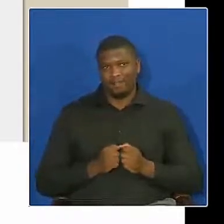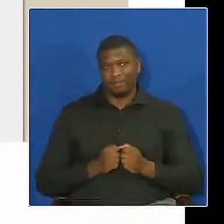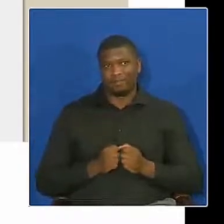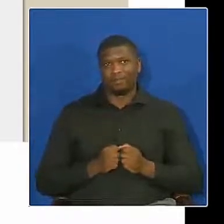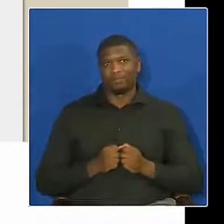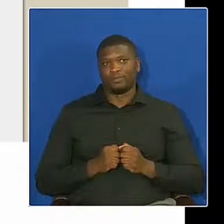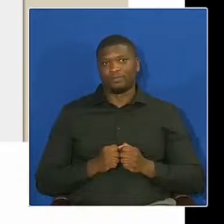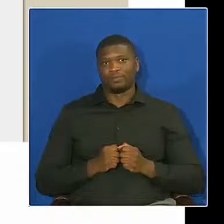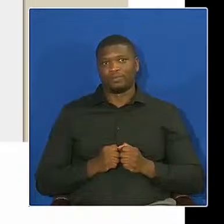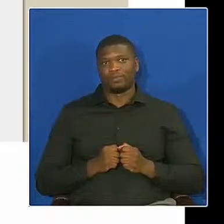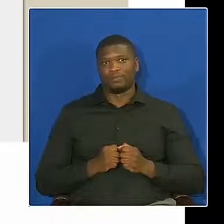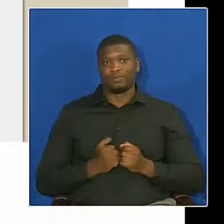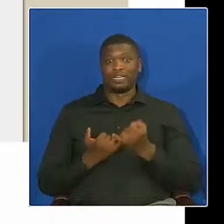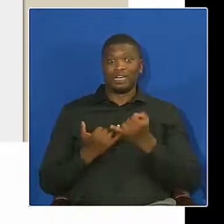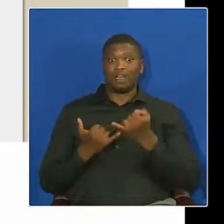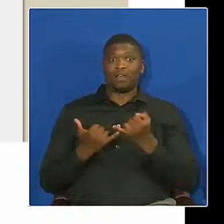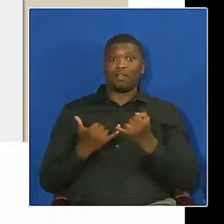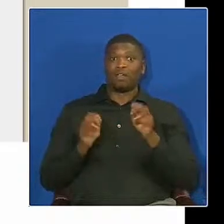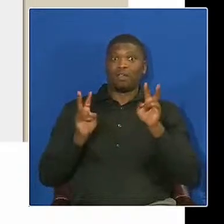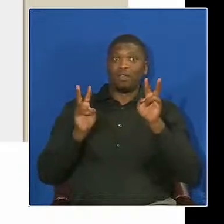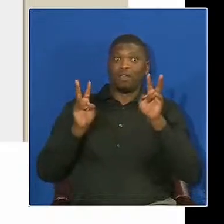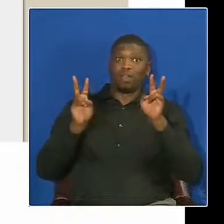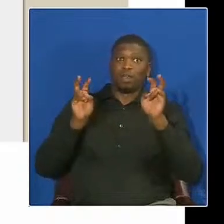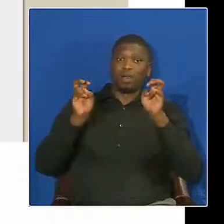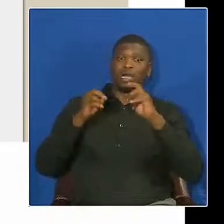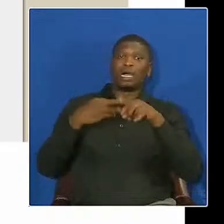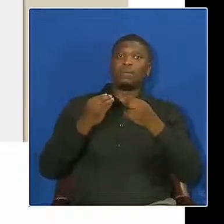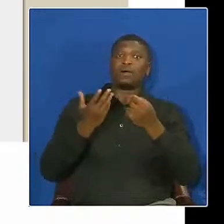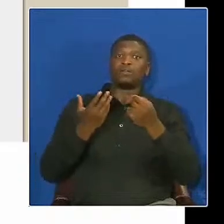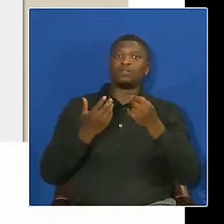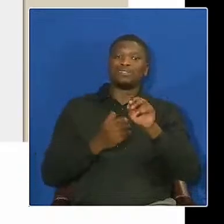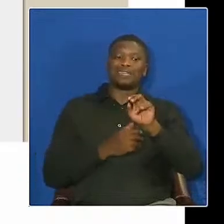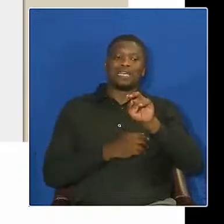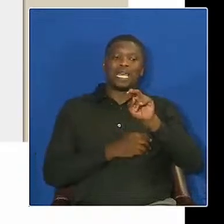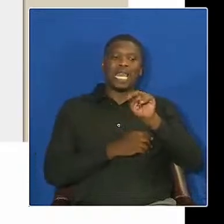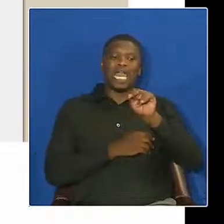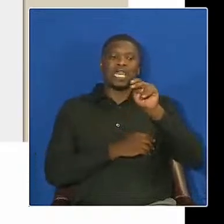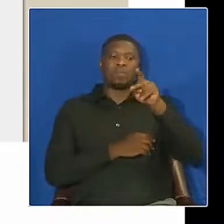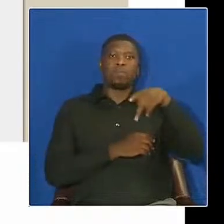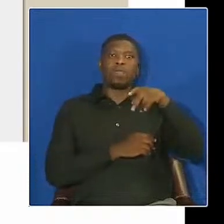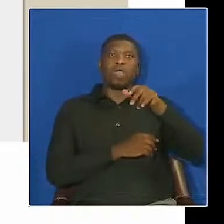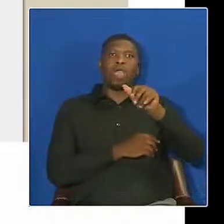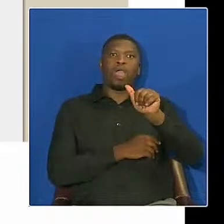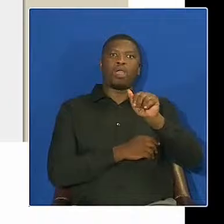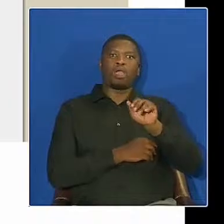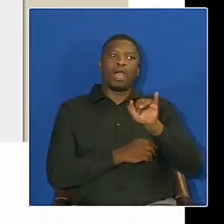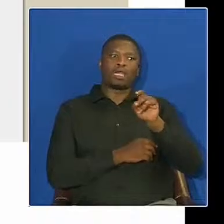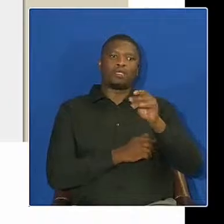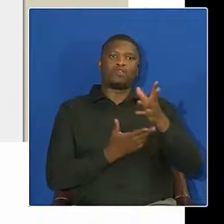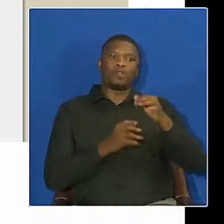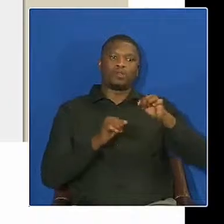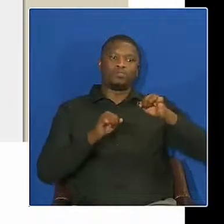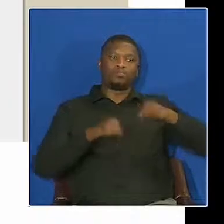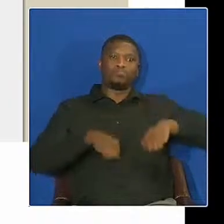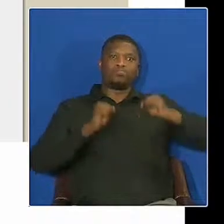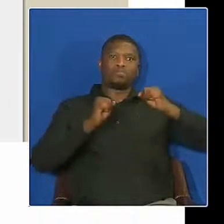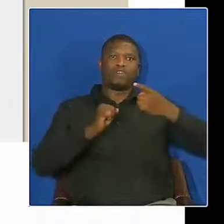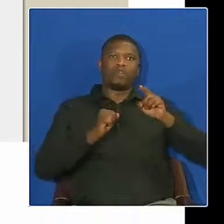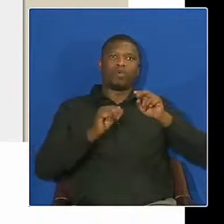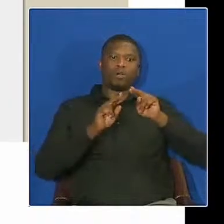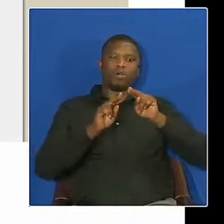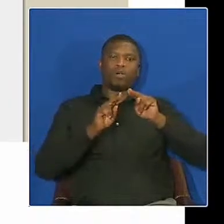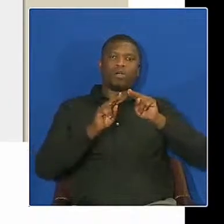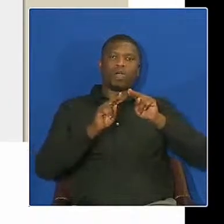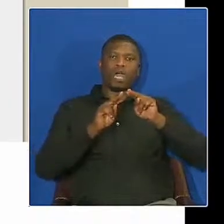versa. This breaking news talks to the NPA ID Guns for National Police